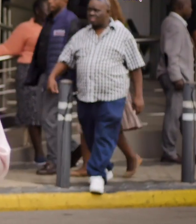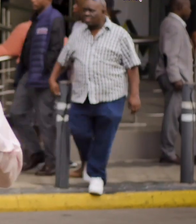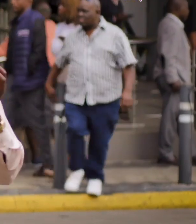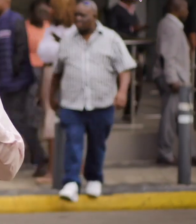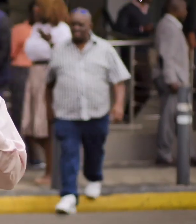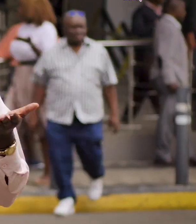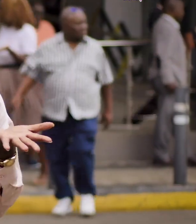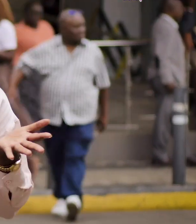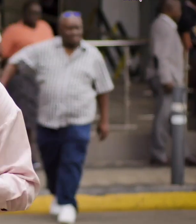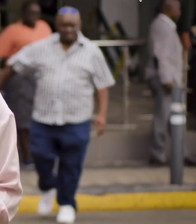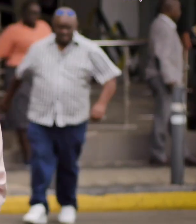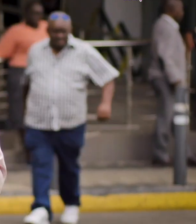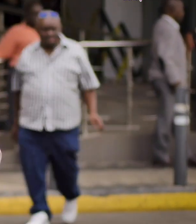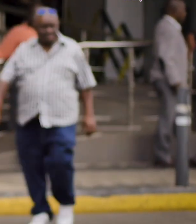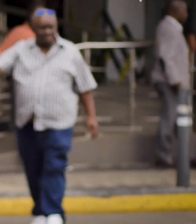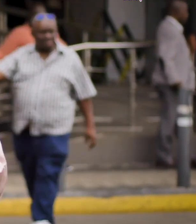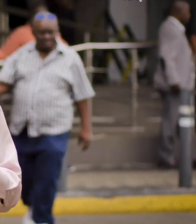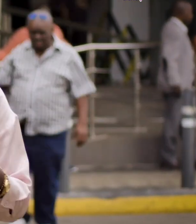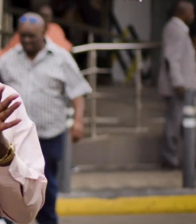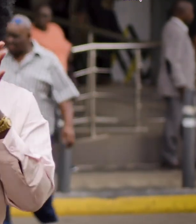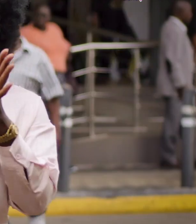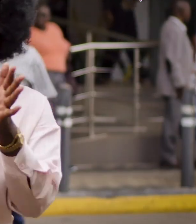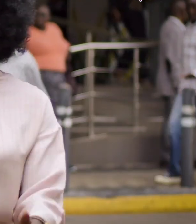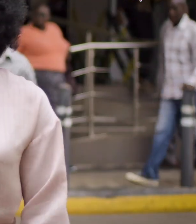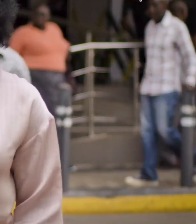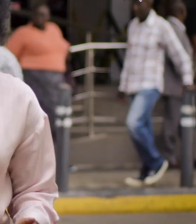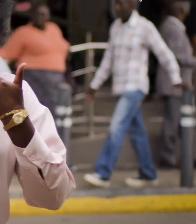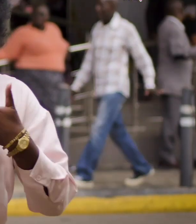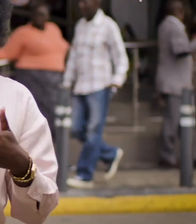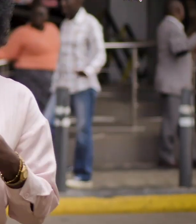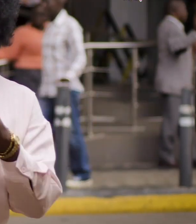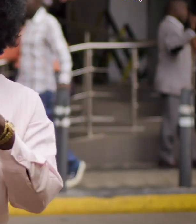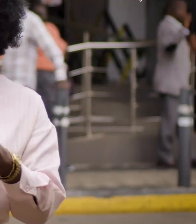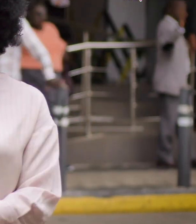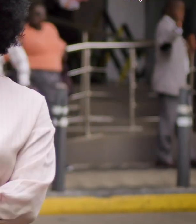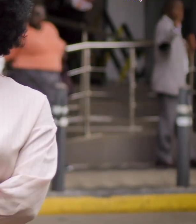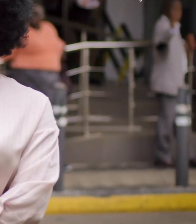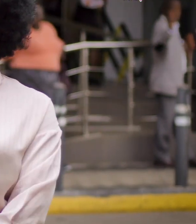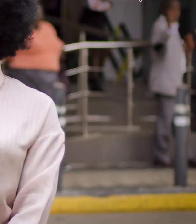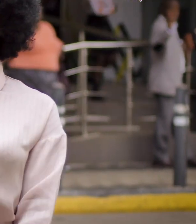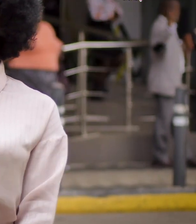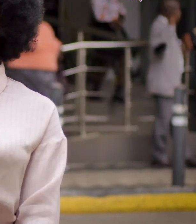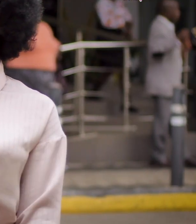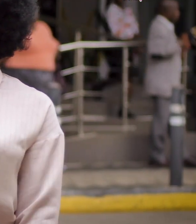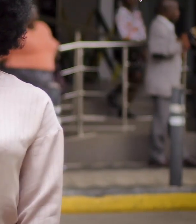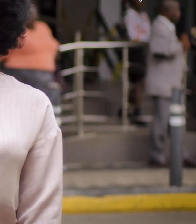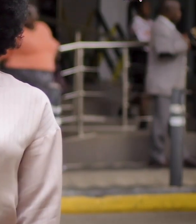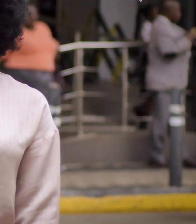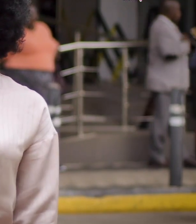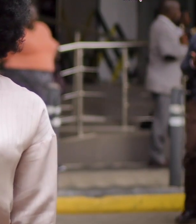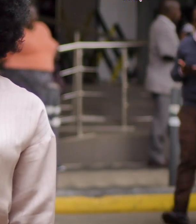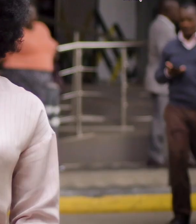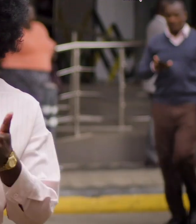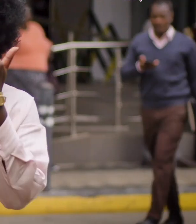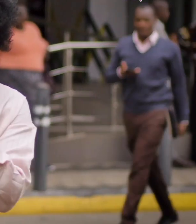Hello, my good viewers. Welcome to Science TV, The Voice Show. My name is Videlis